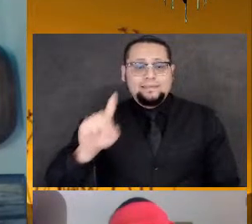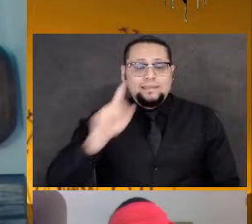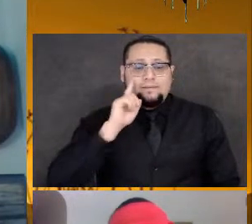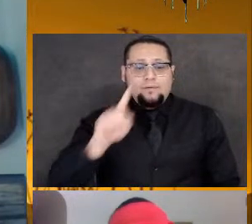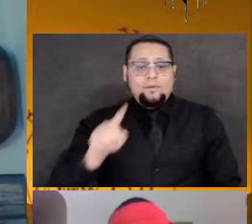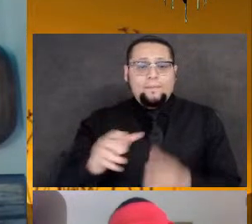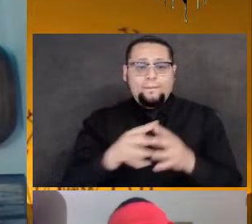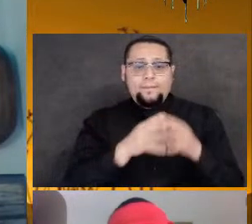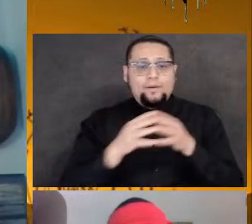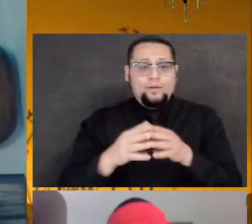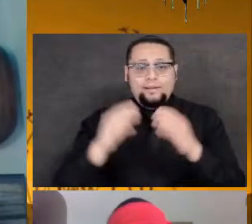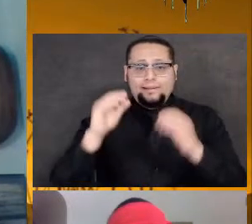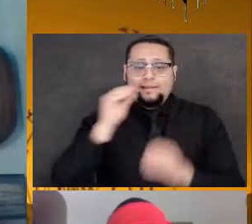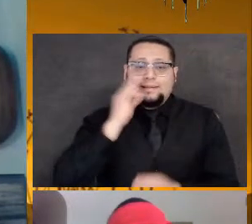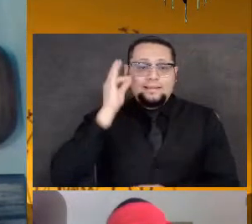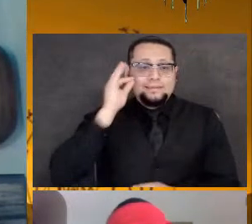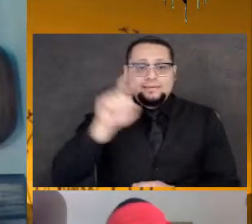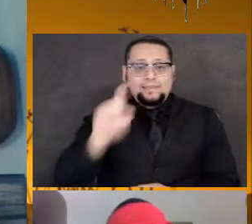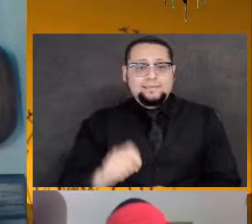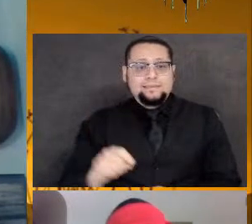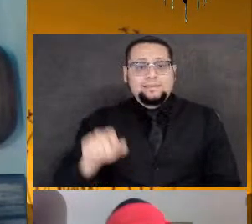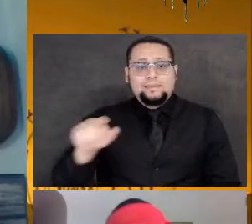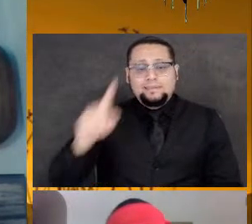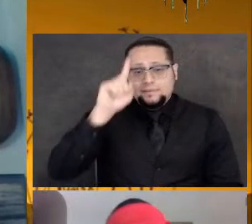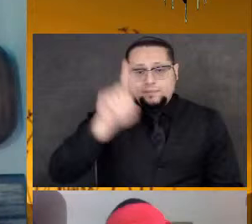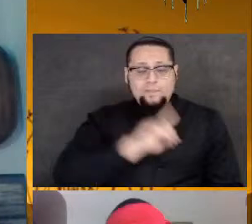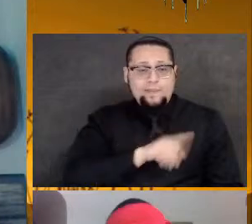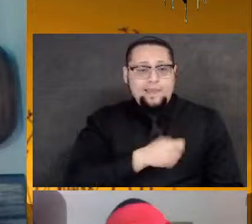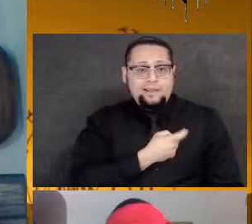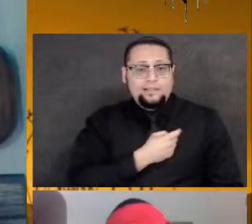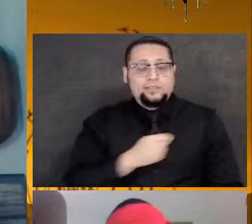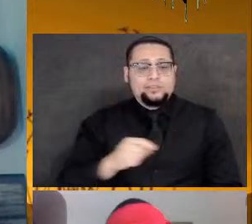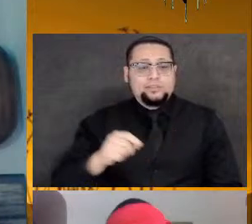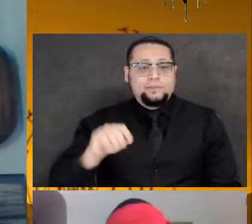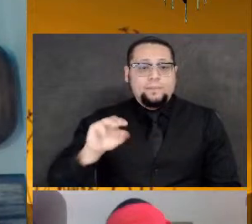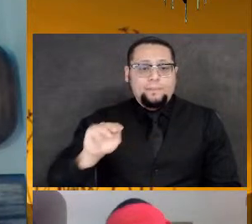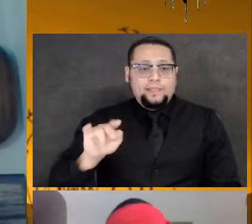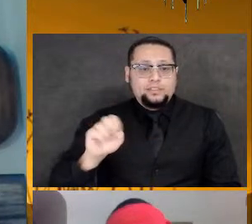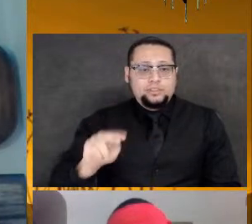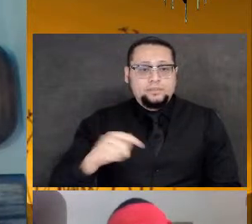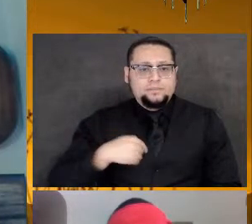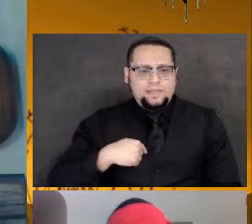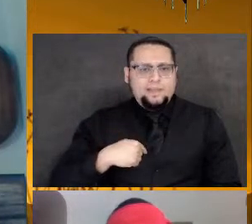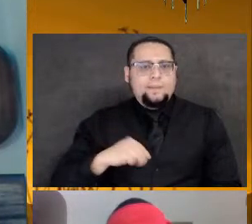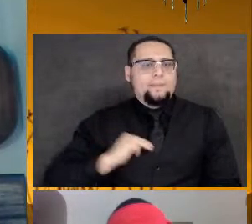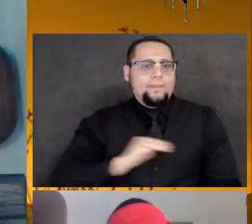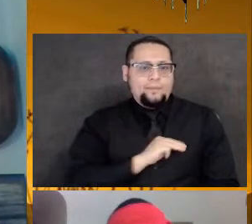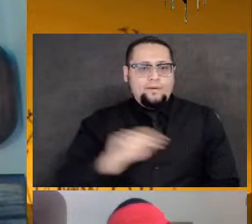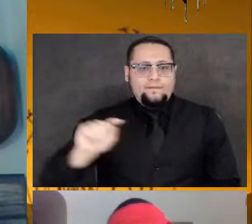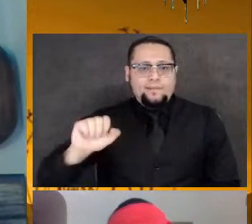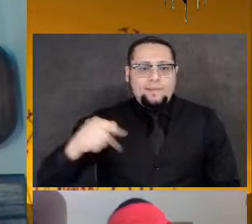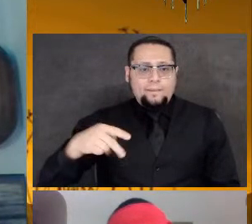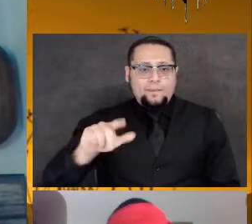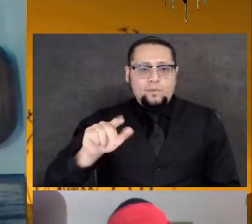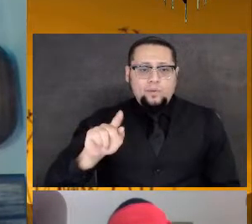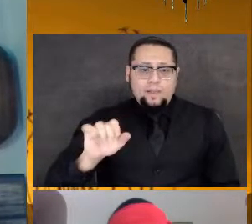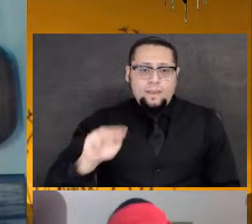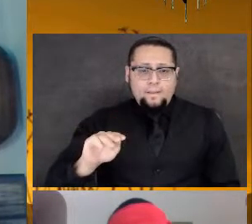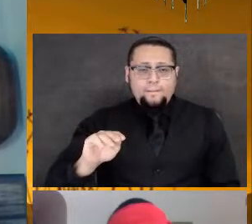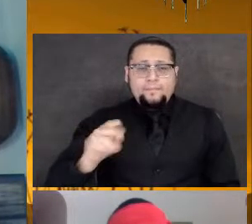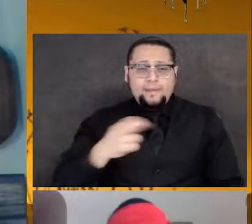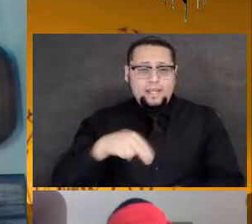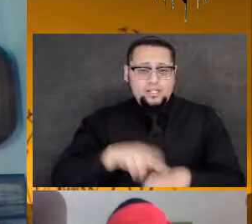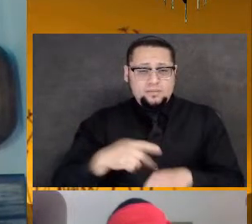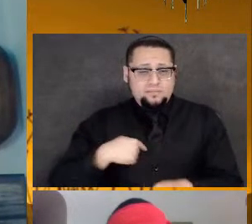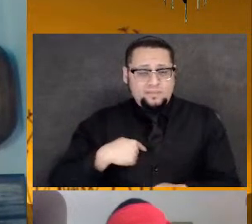the Spanish Colonial Missions. I'm a member of the Tepilam-Coateca Nation. I've served in this capacity for over